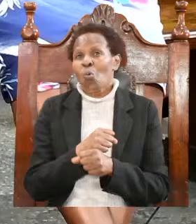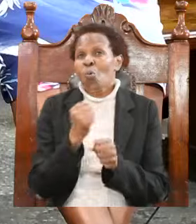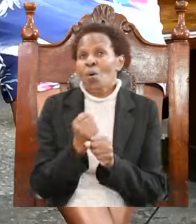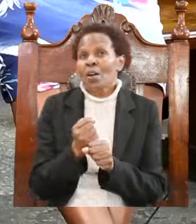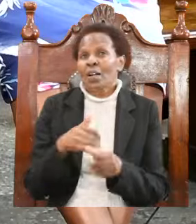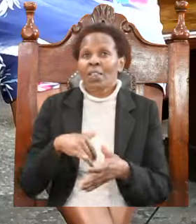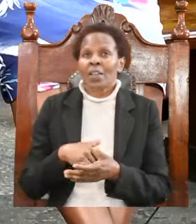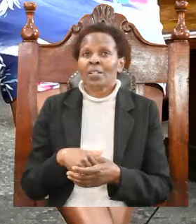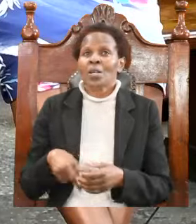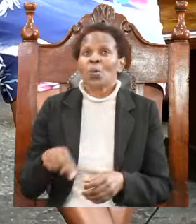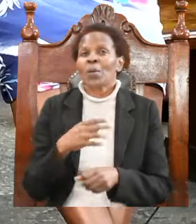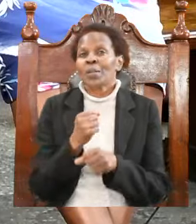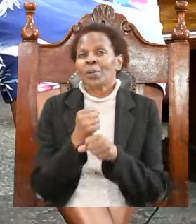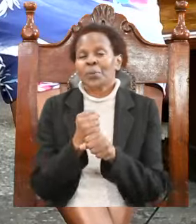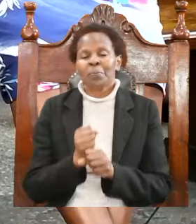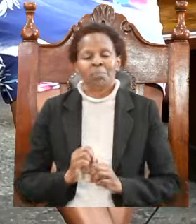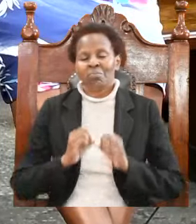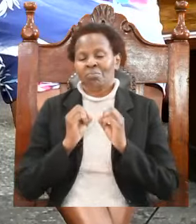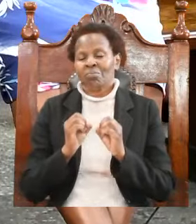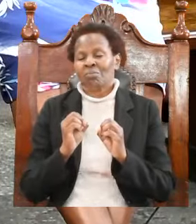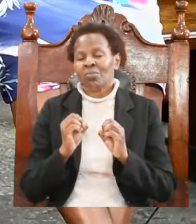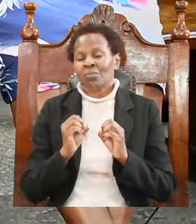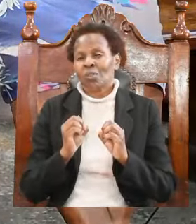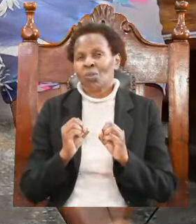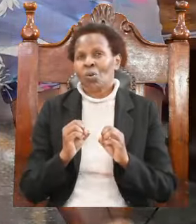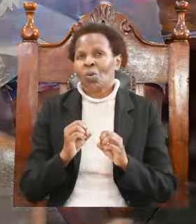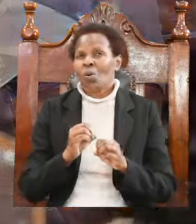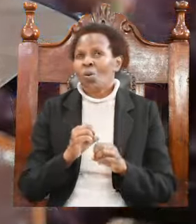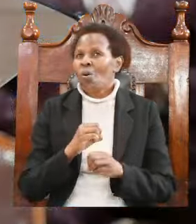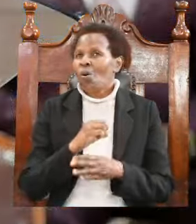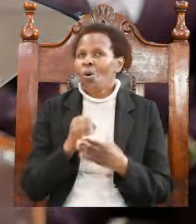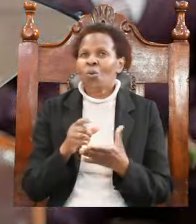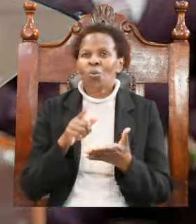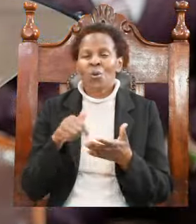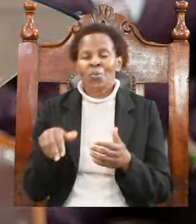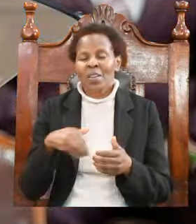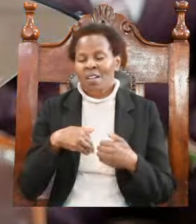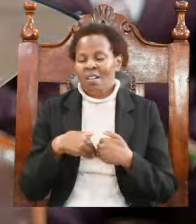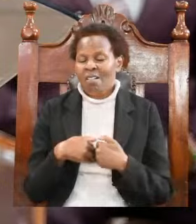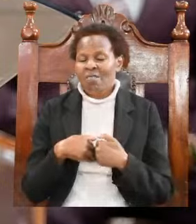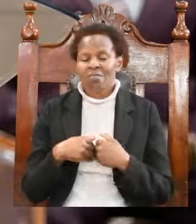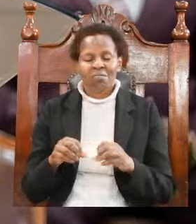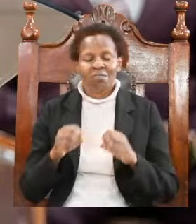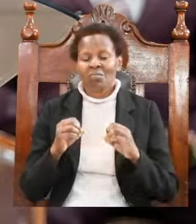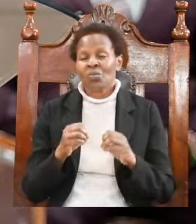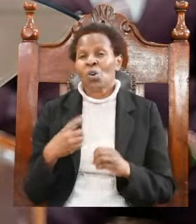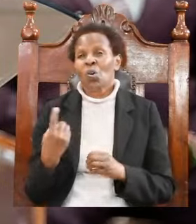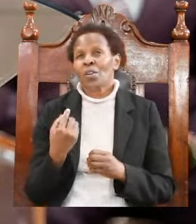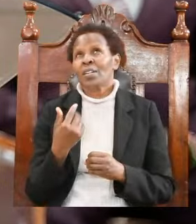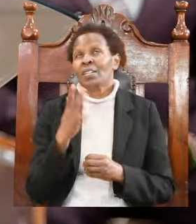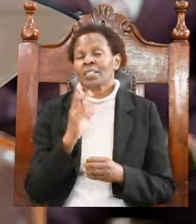work, neither by anything that we have, but it is by his grace.